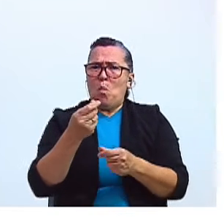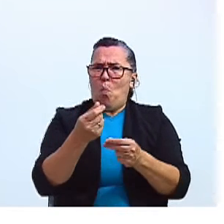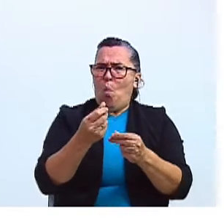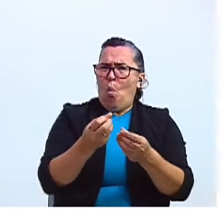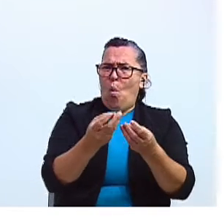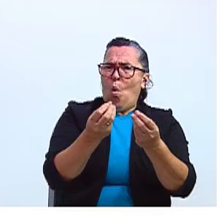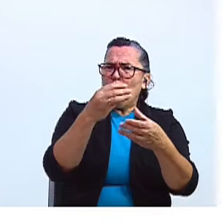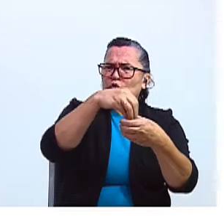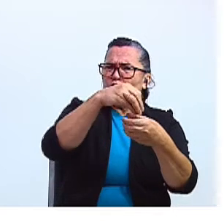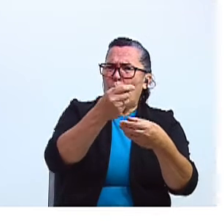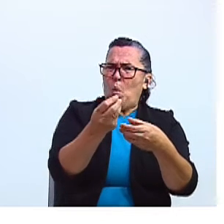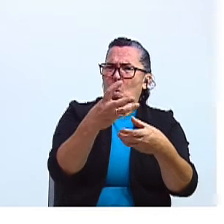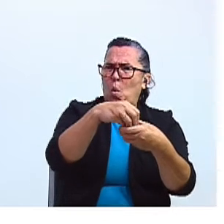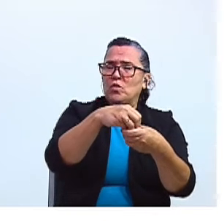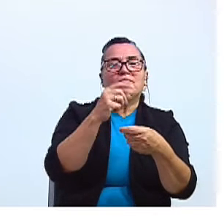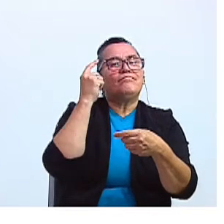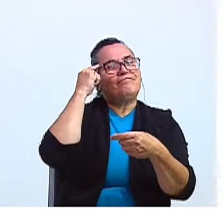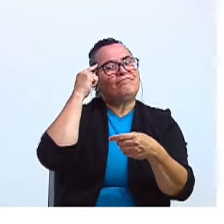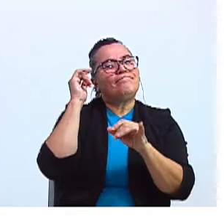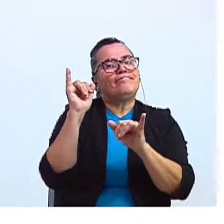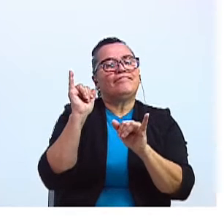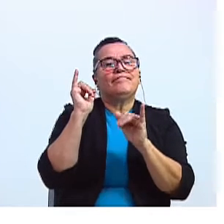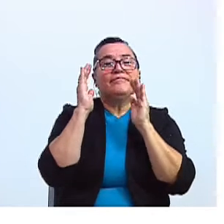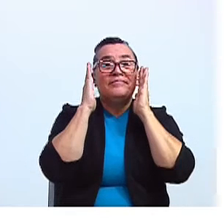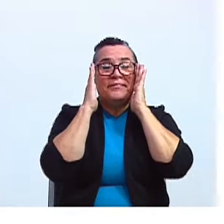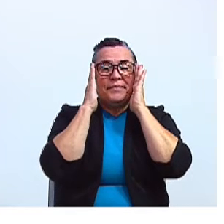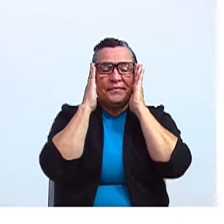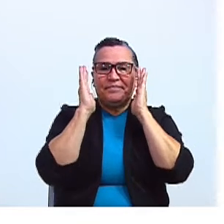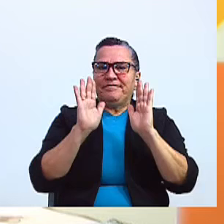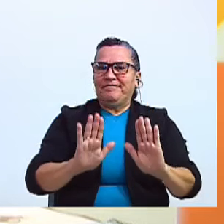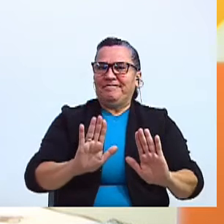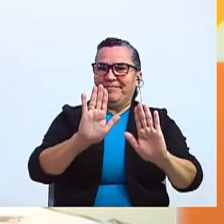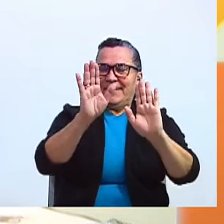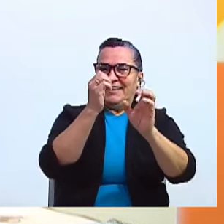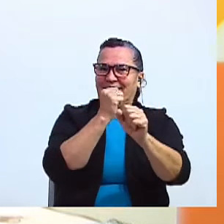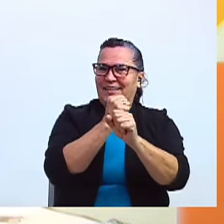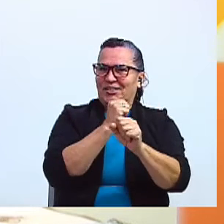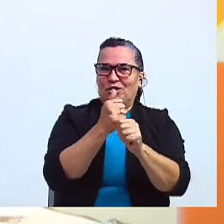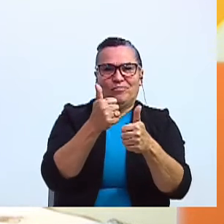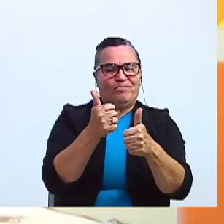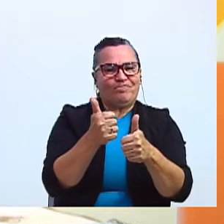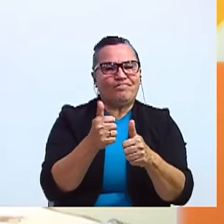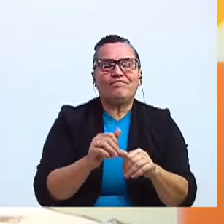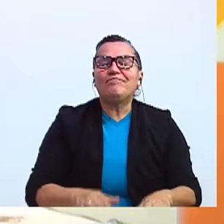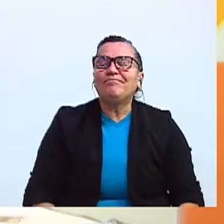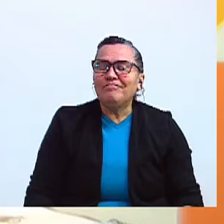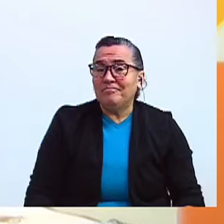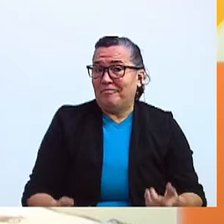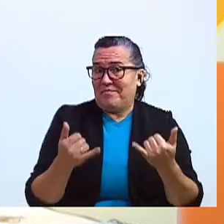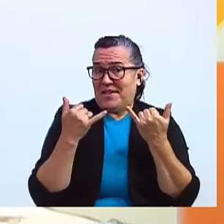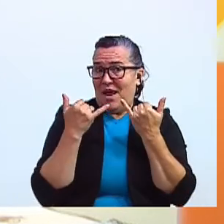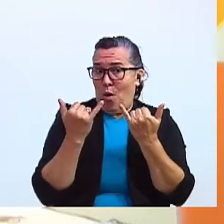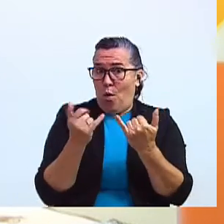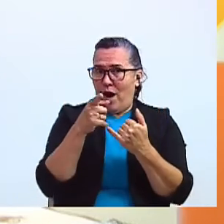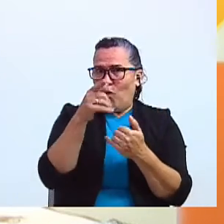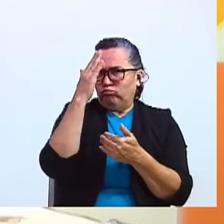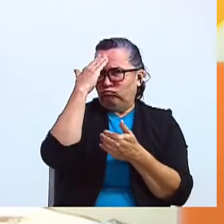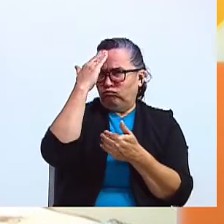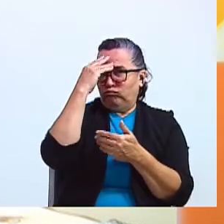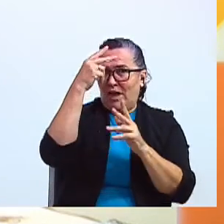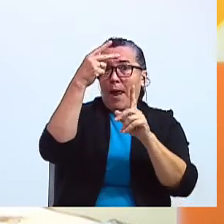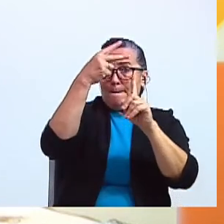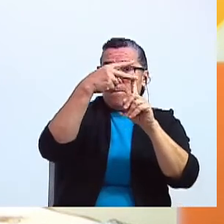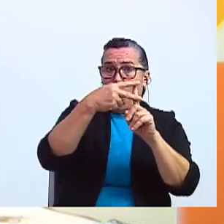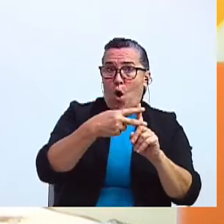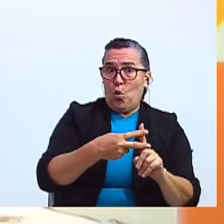So think about it. Very good. Excellent job, guys. Very good. Now that you know the